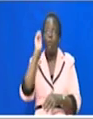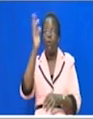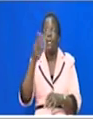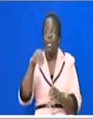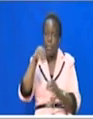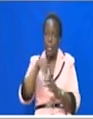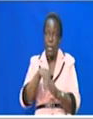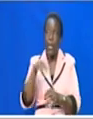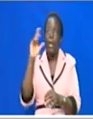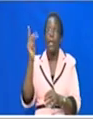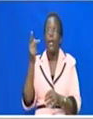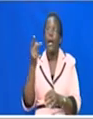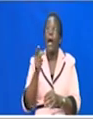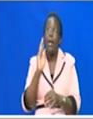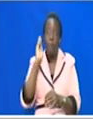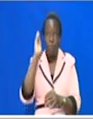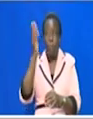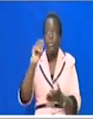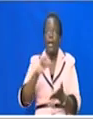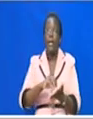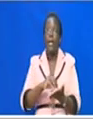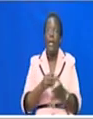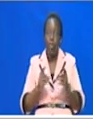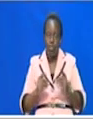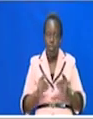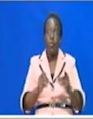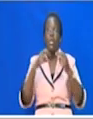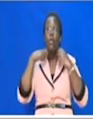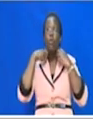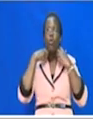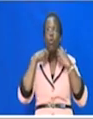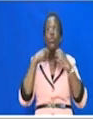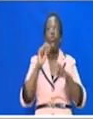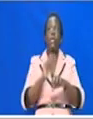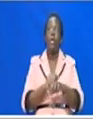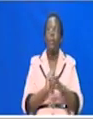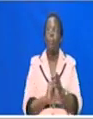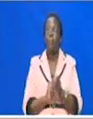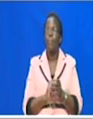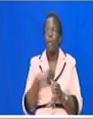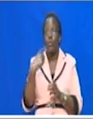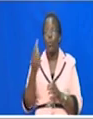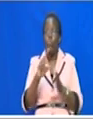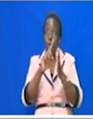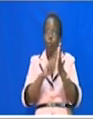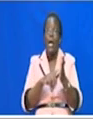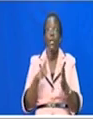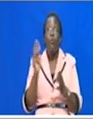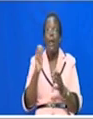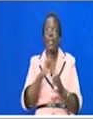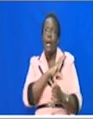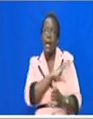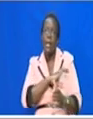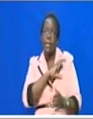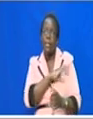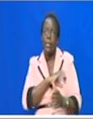Kenya, and as our focus is again on during the colonial period. So what were the characteristics,